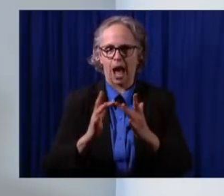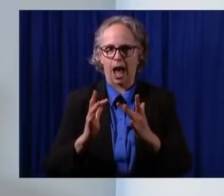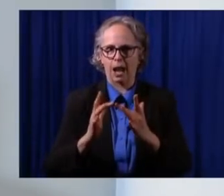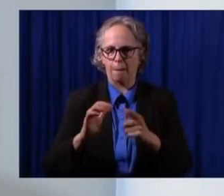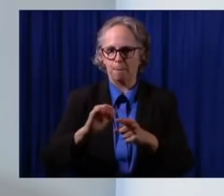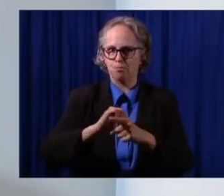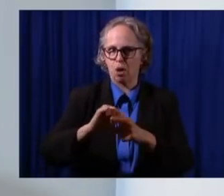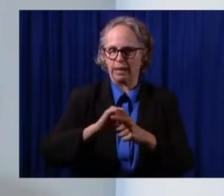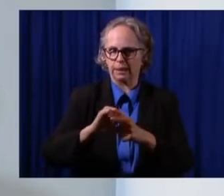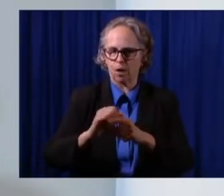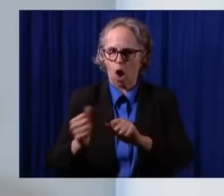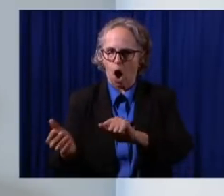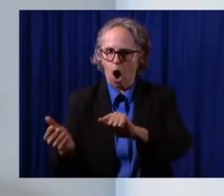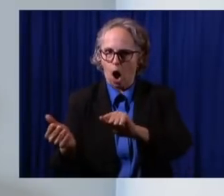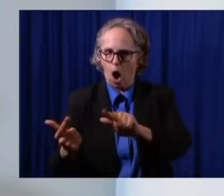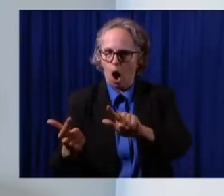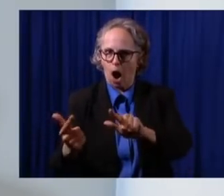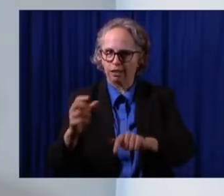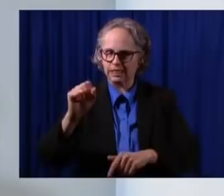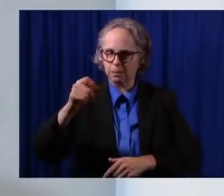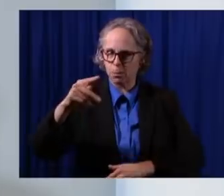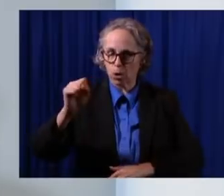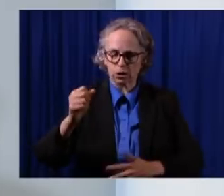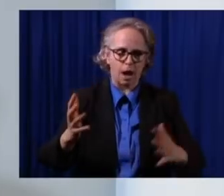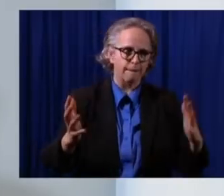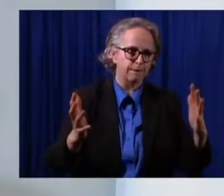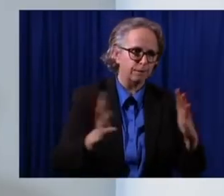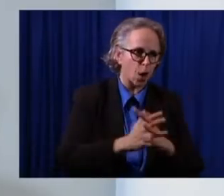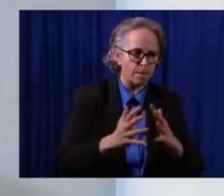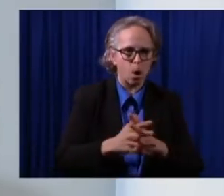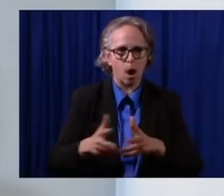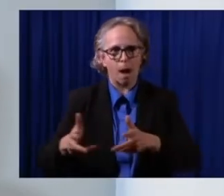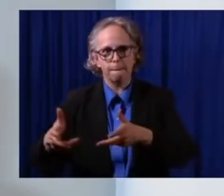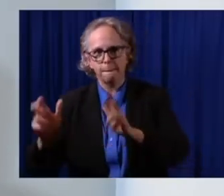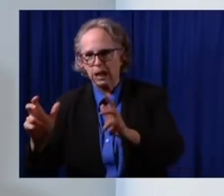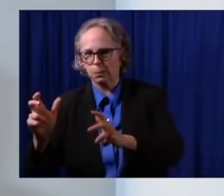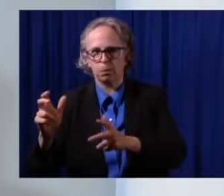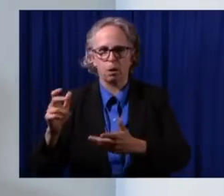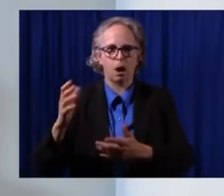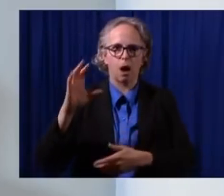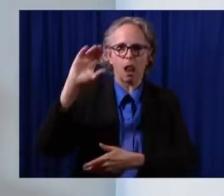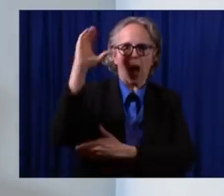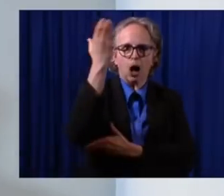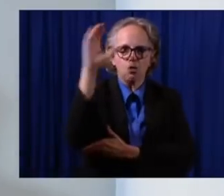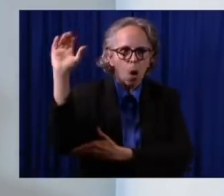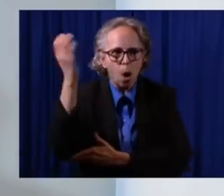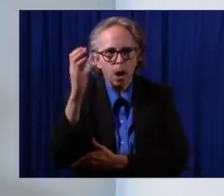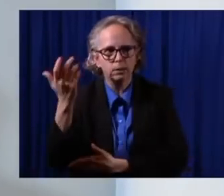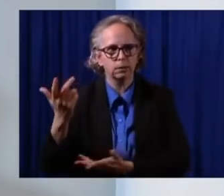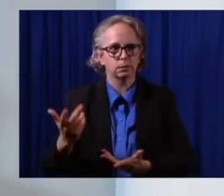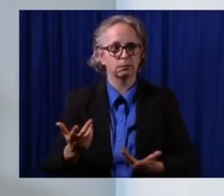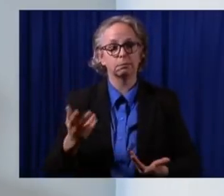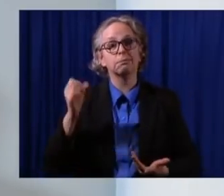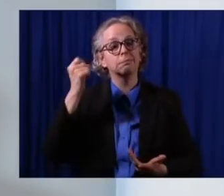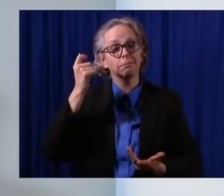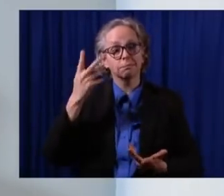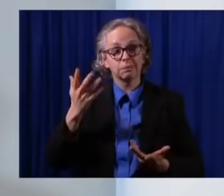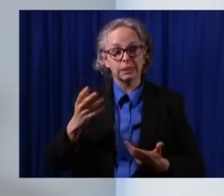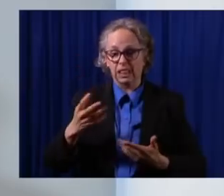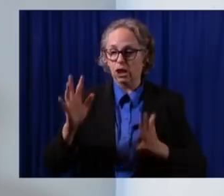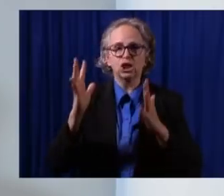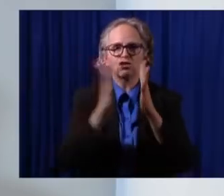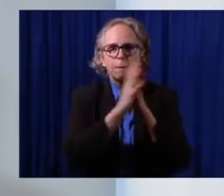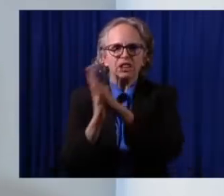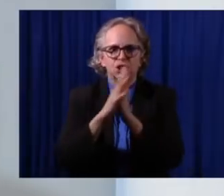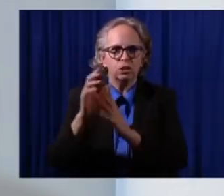means basketball, football, lacrosse, and other contact sports can resume scrimmages and full training regiments